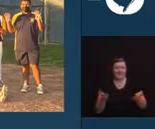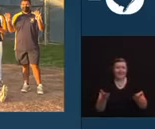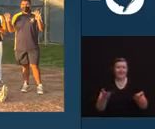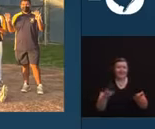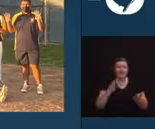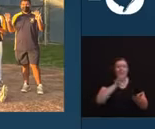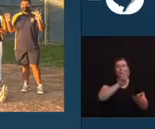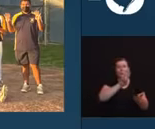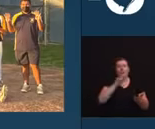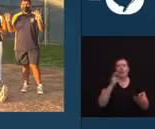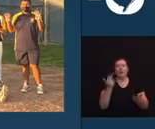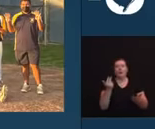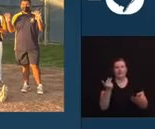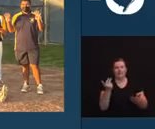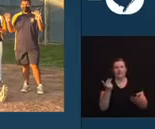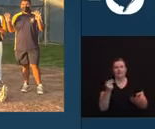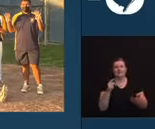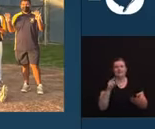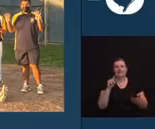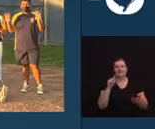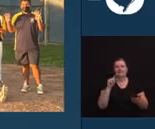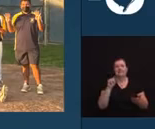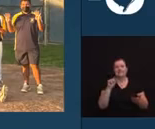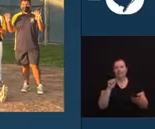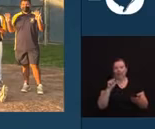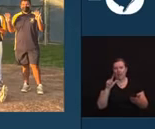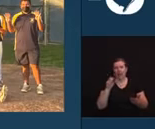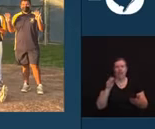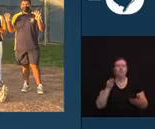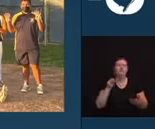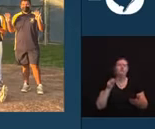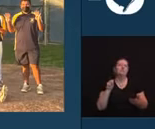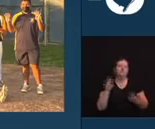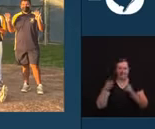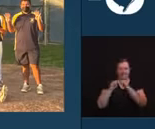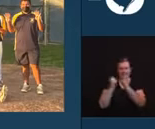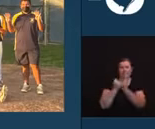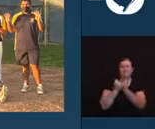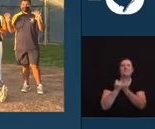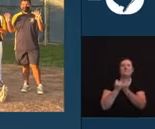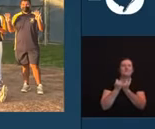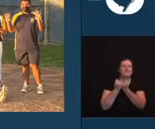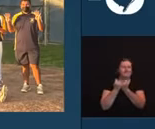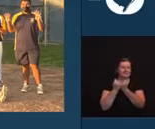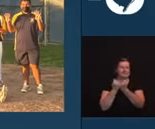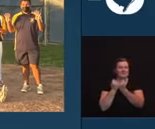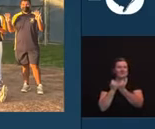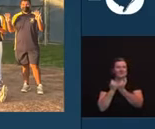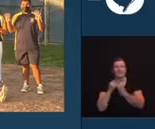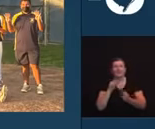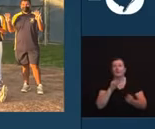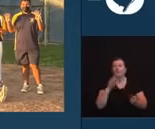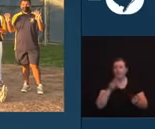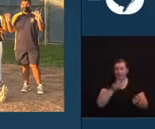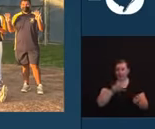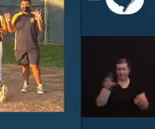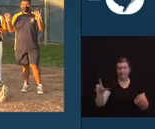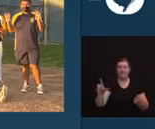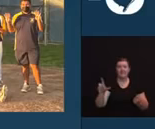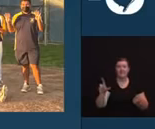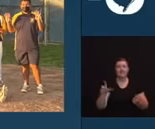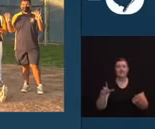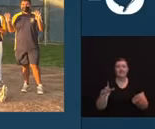Across 17 years coaching, Pat, get this, in the Toms River Little League, he guided his team, 17 years coaching, to